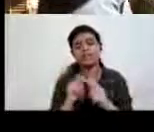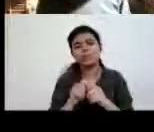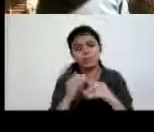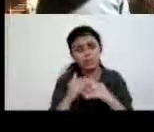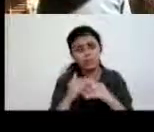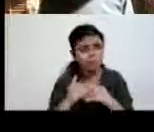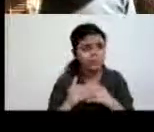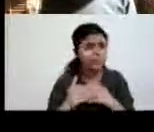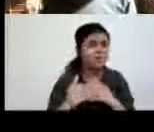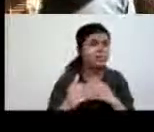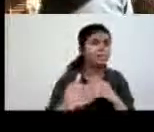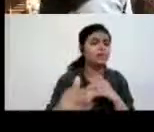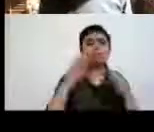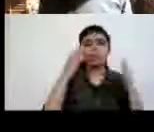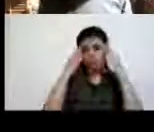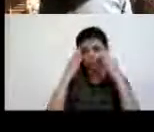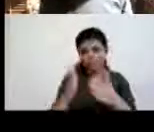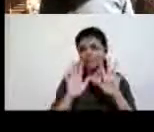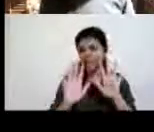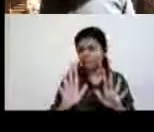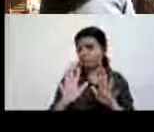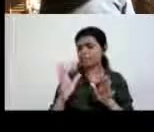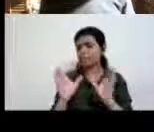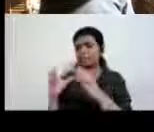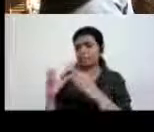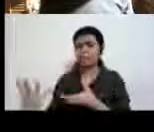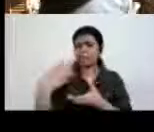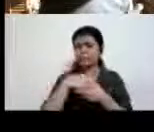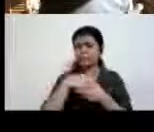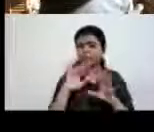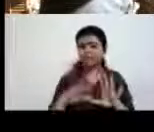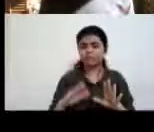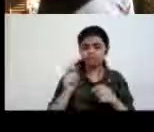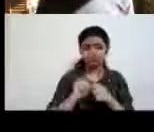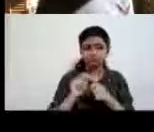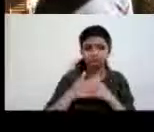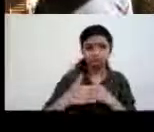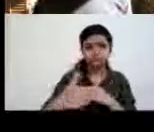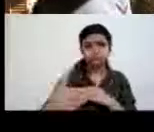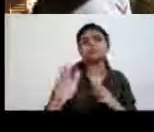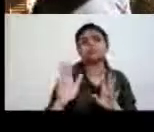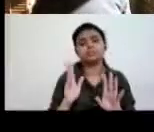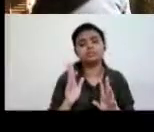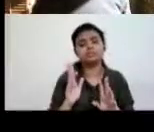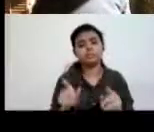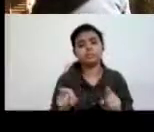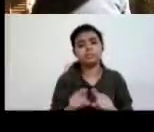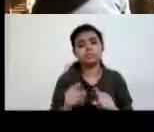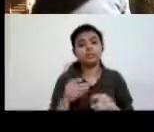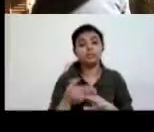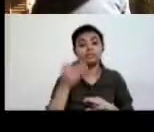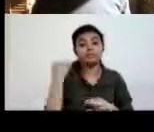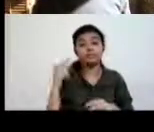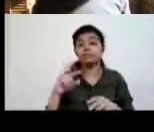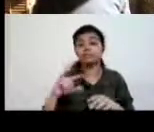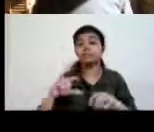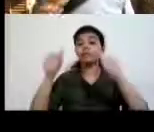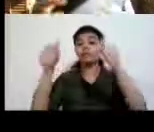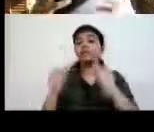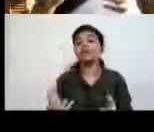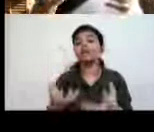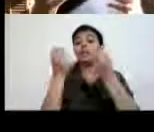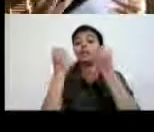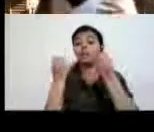of rounds with focus groups and and so on. Like the outcome of the